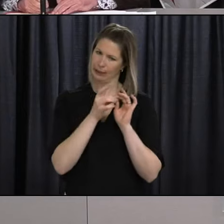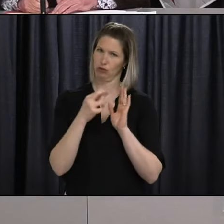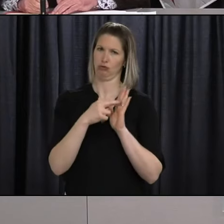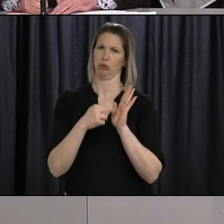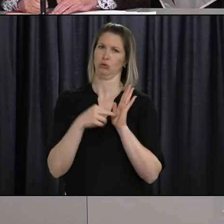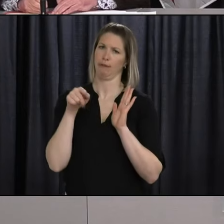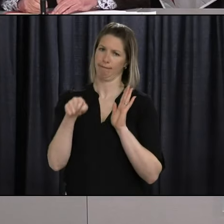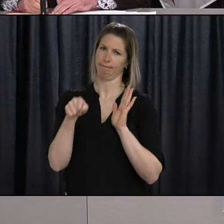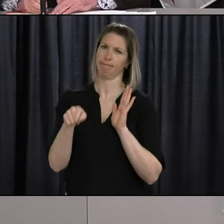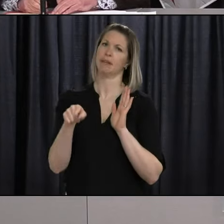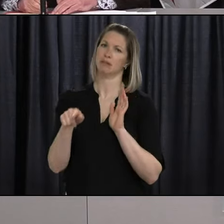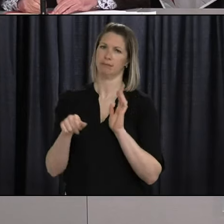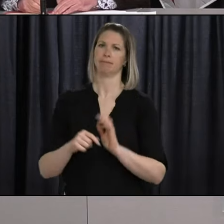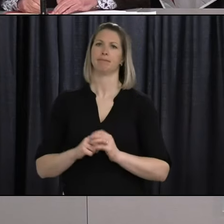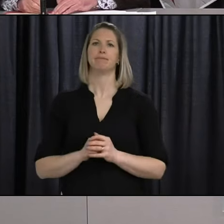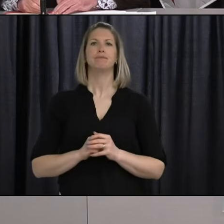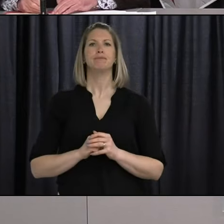Please go ahead.